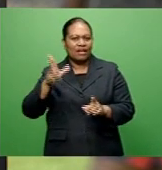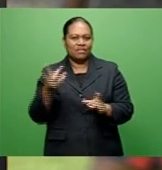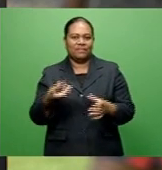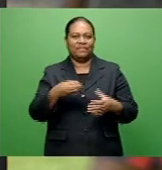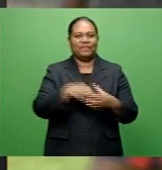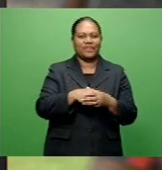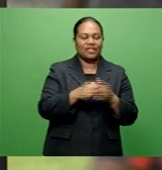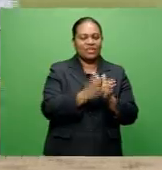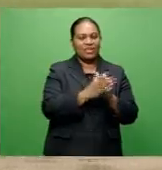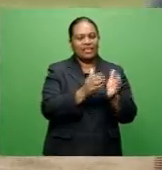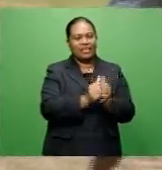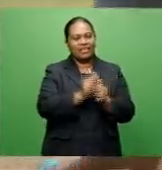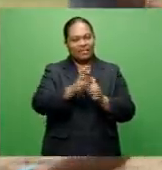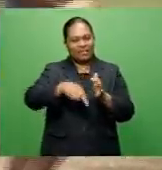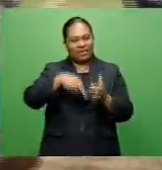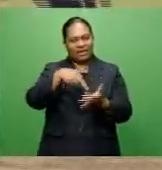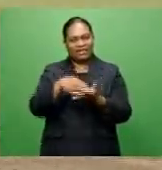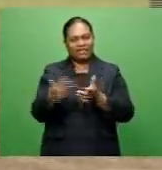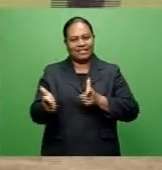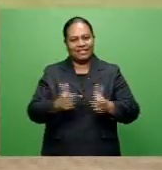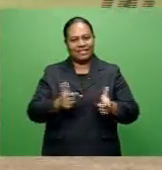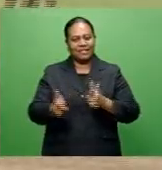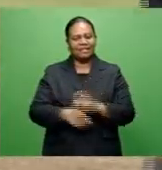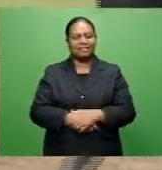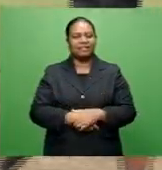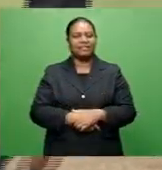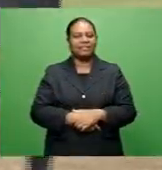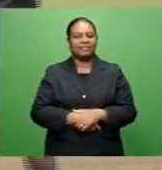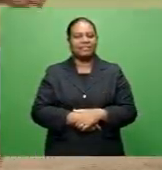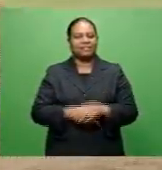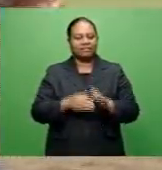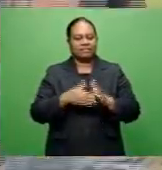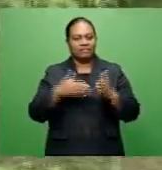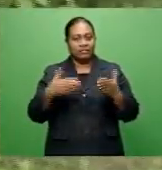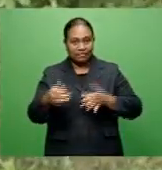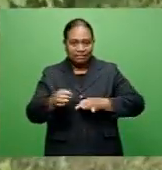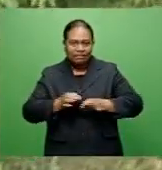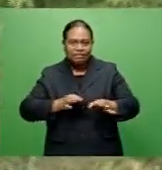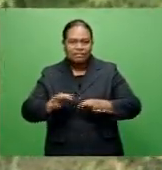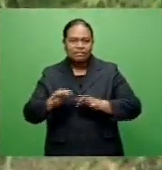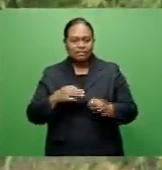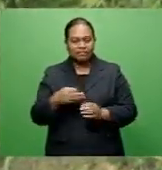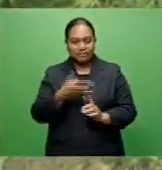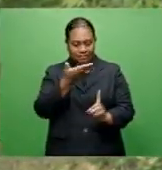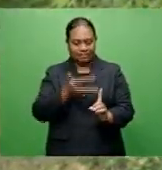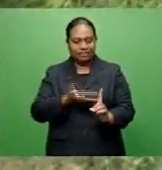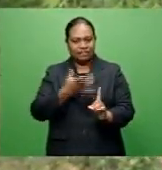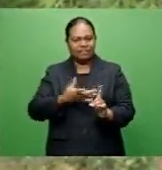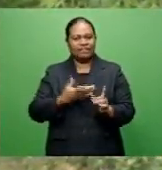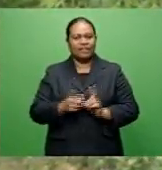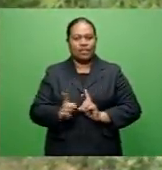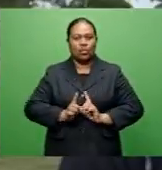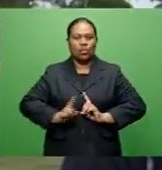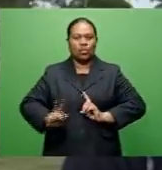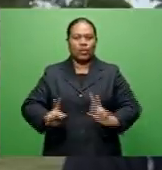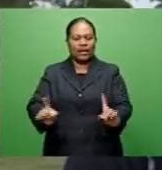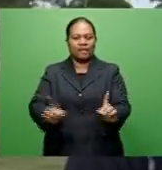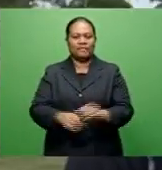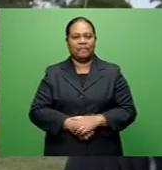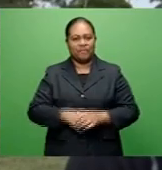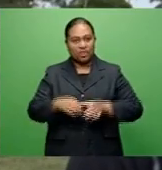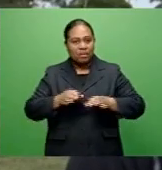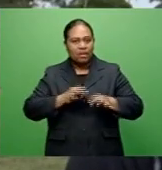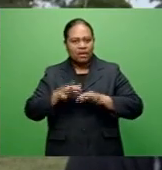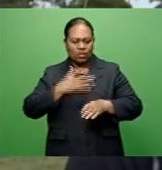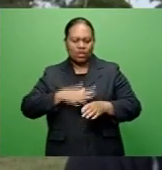Sevens tournament. Plans are in the pipeline for the lanky winger. I have plans to further